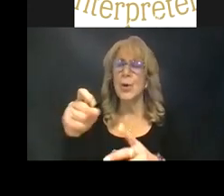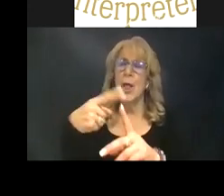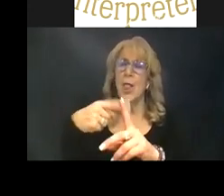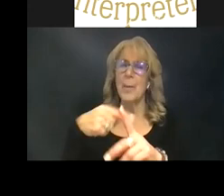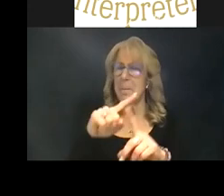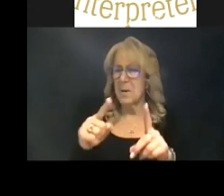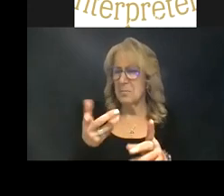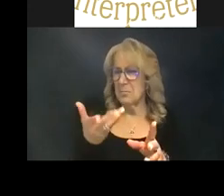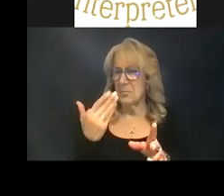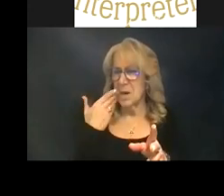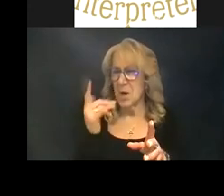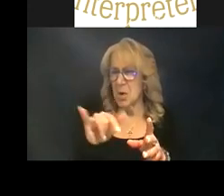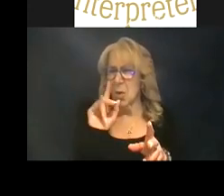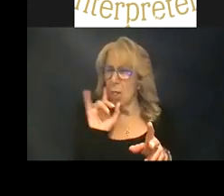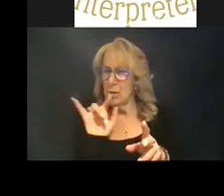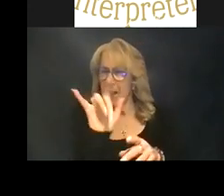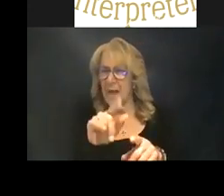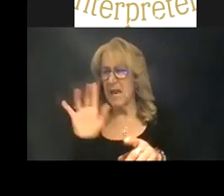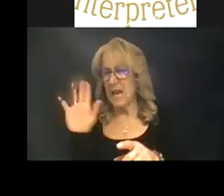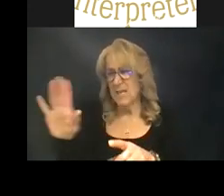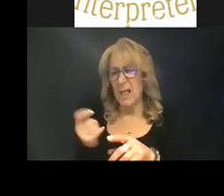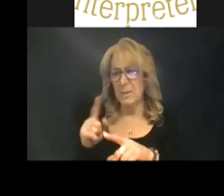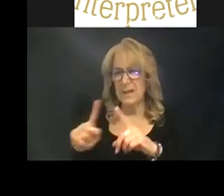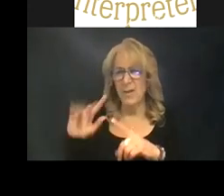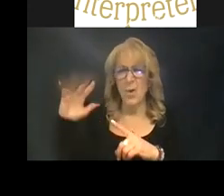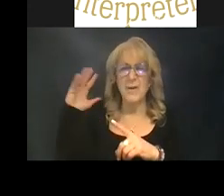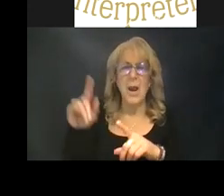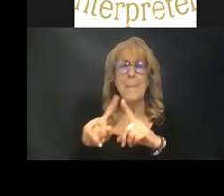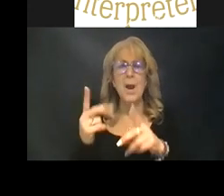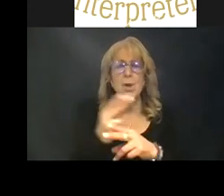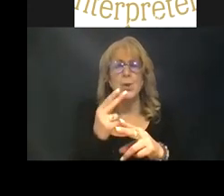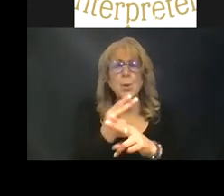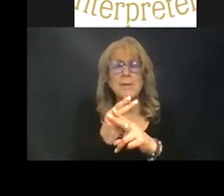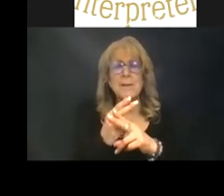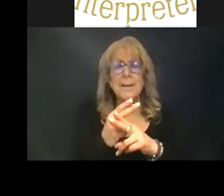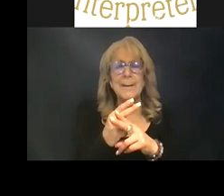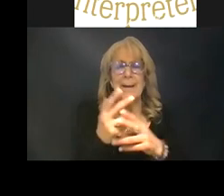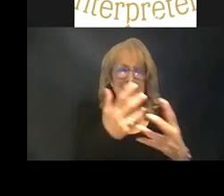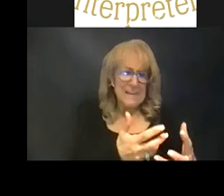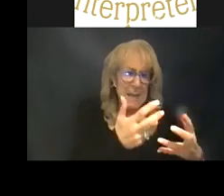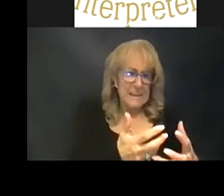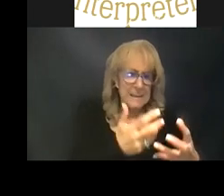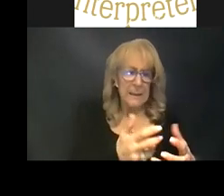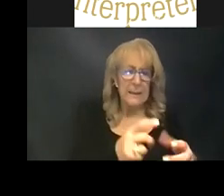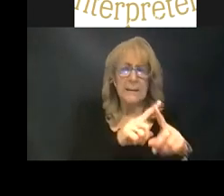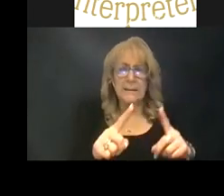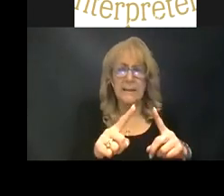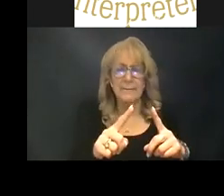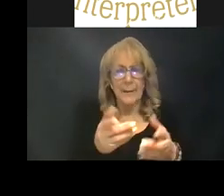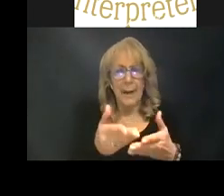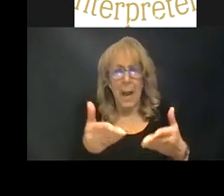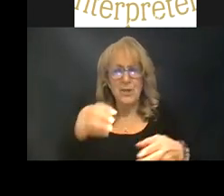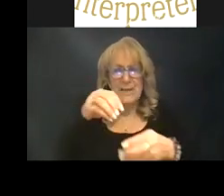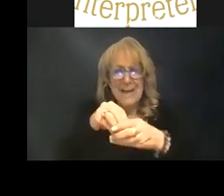this thermometer works by using the density of the different objects in the liquid. And therefore, as the